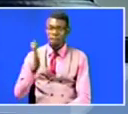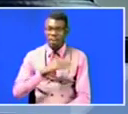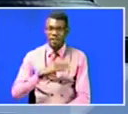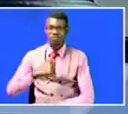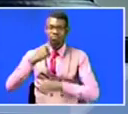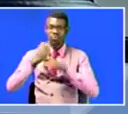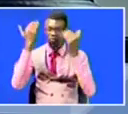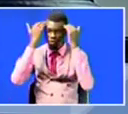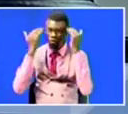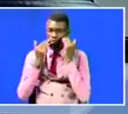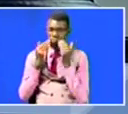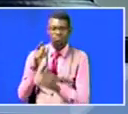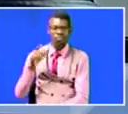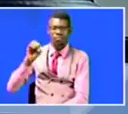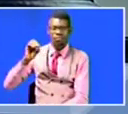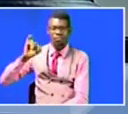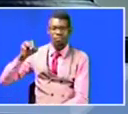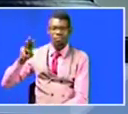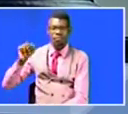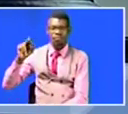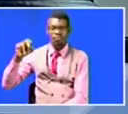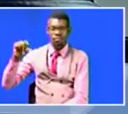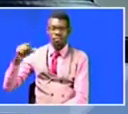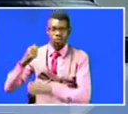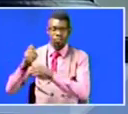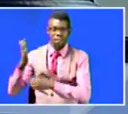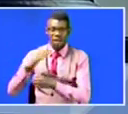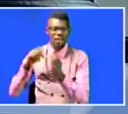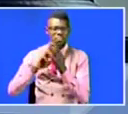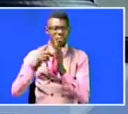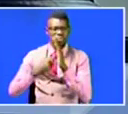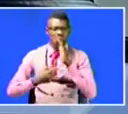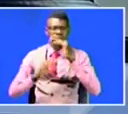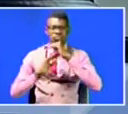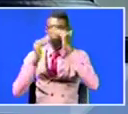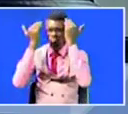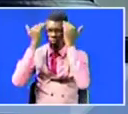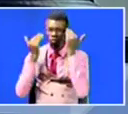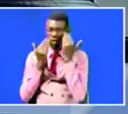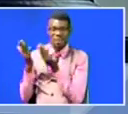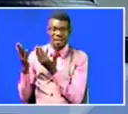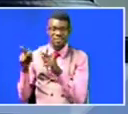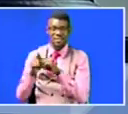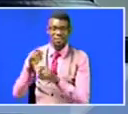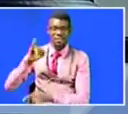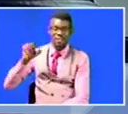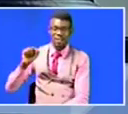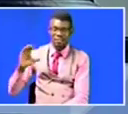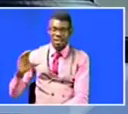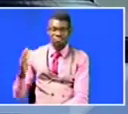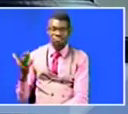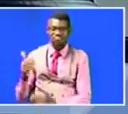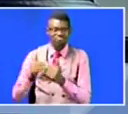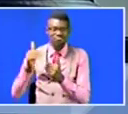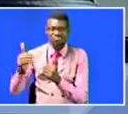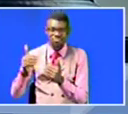does Ojwang's reinstatement mean for the troubled Supreme Court, and how will the Judicial Service Commission tread in coming